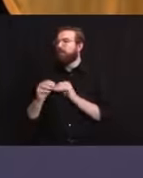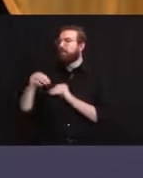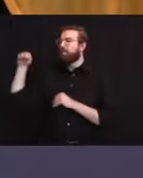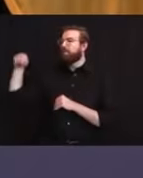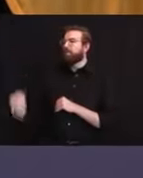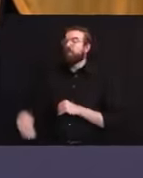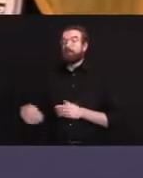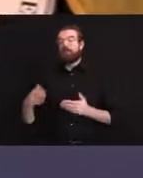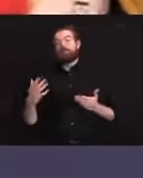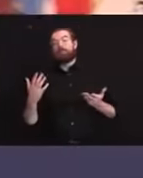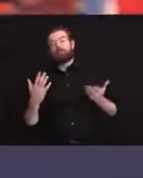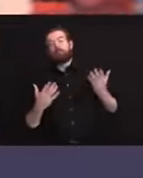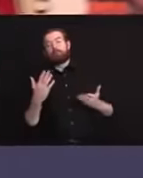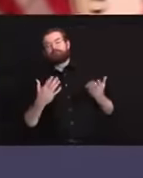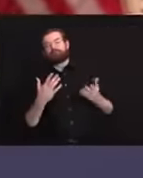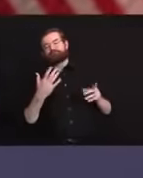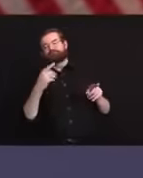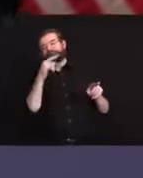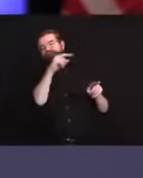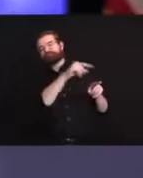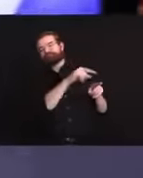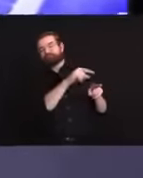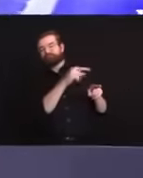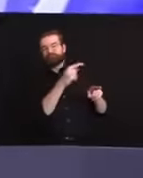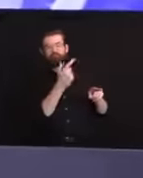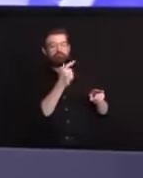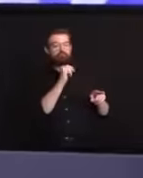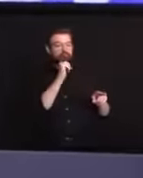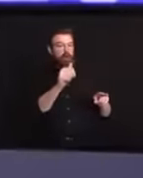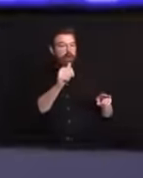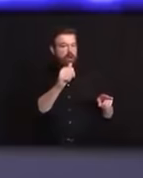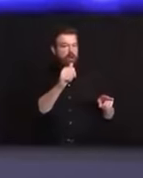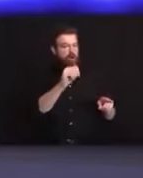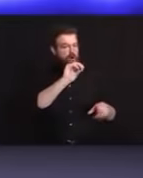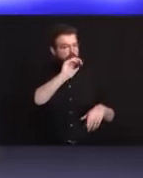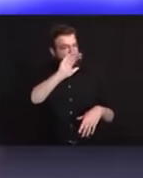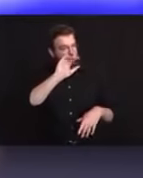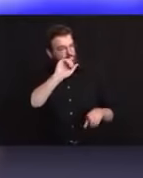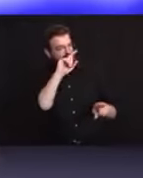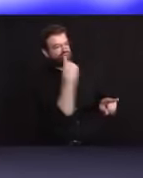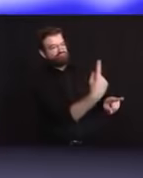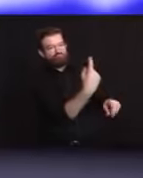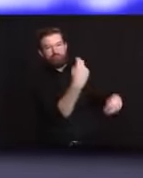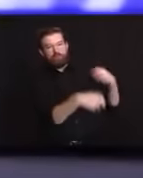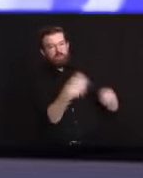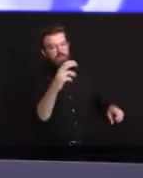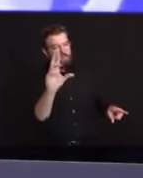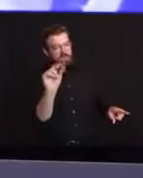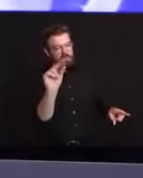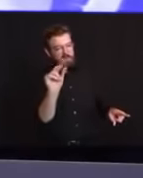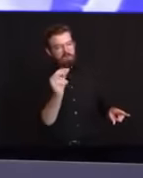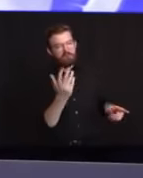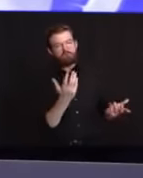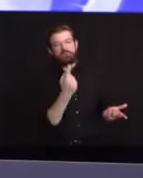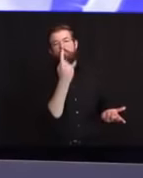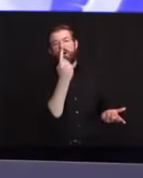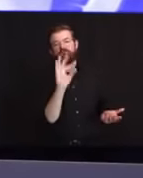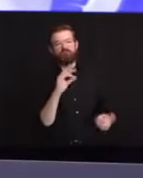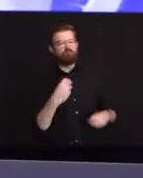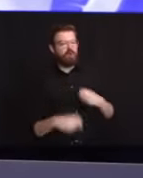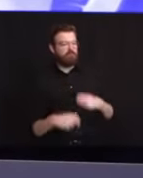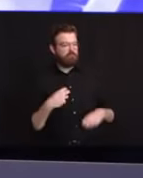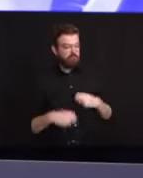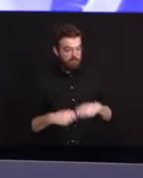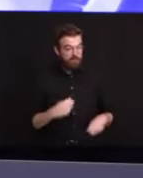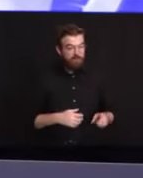active outbreaks. First of all, we do believe that the overall case rates are down significantly throughout all of New Jersey,